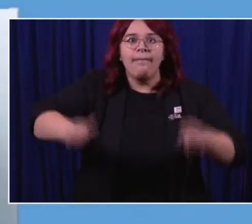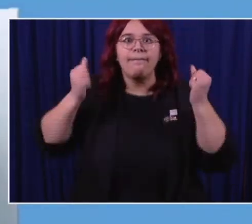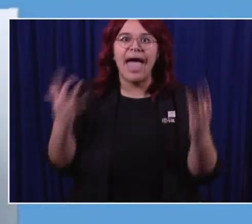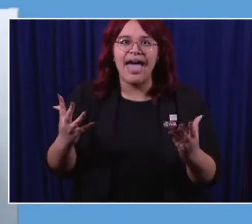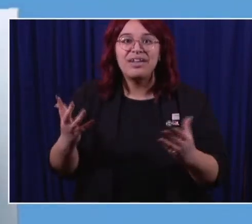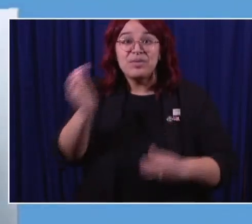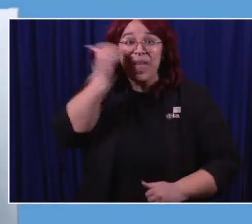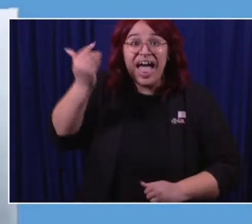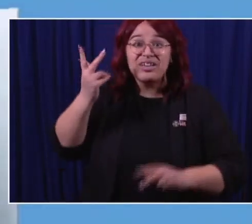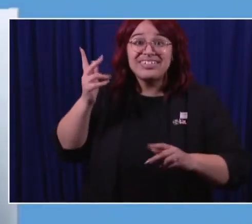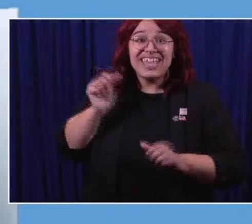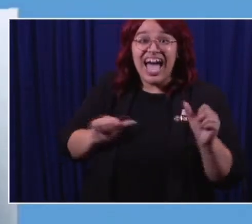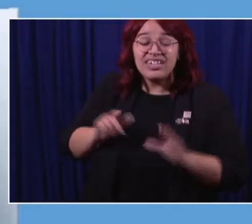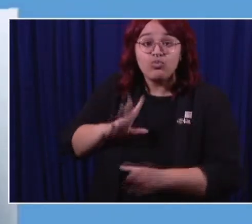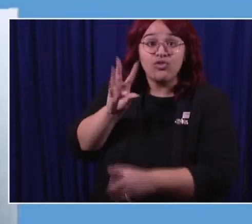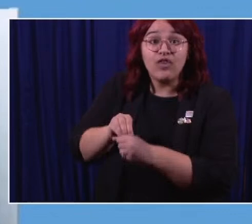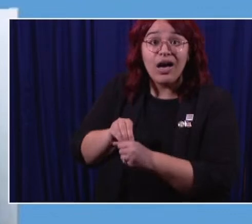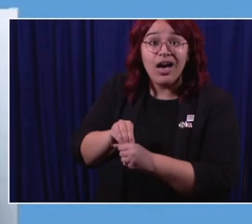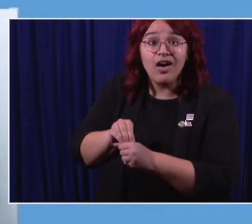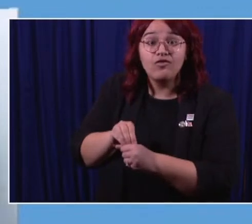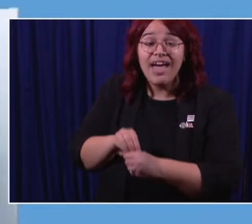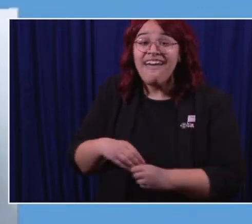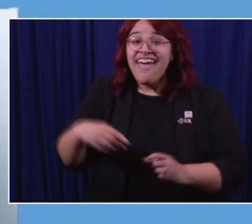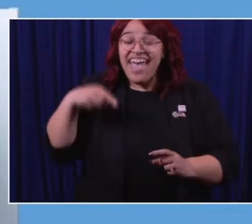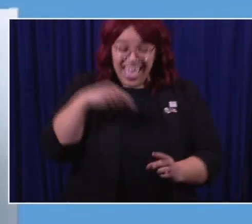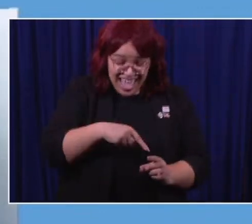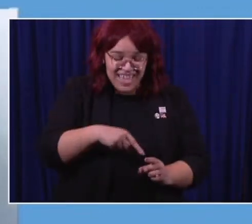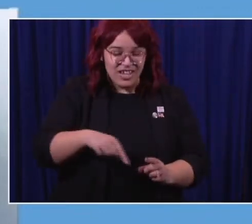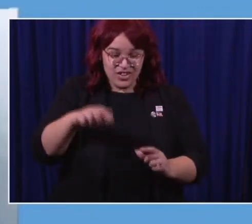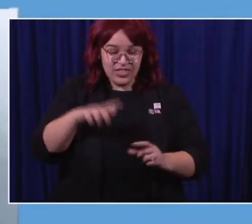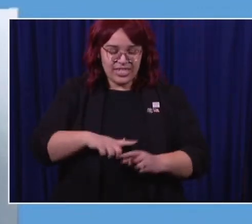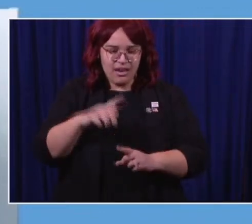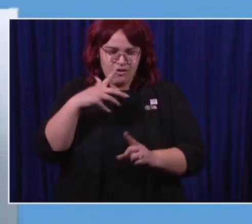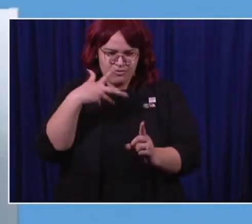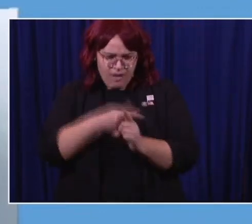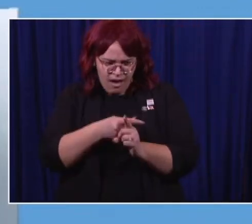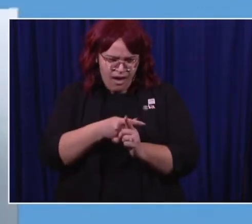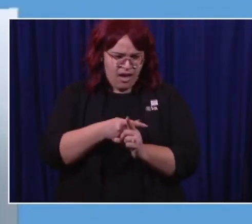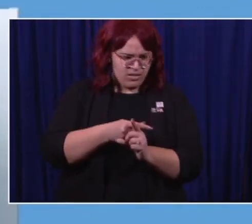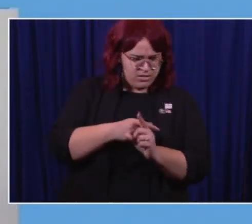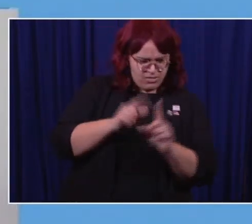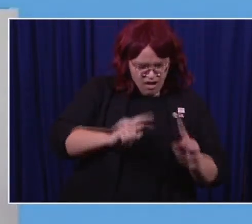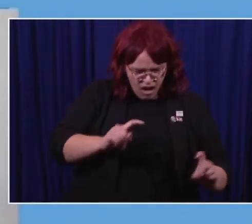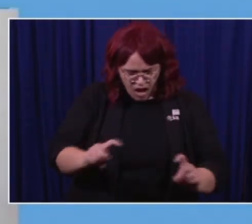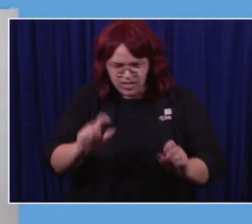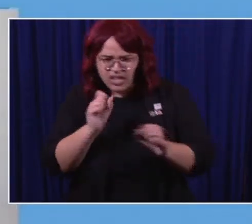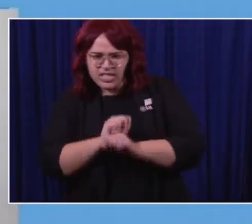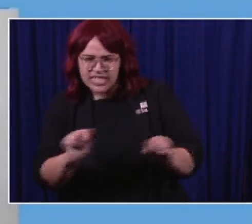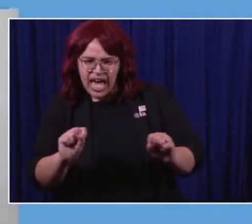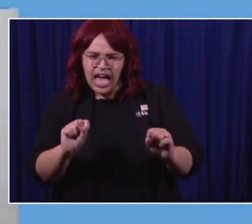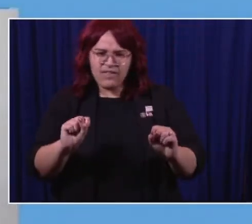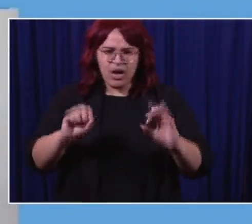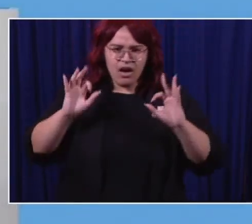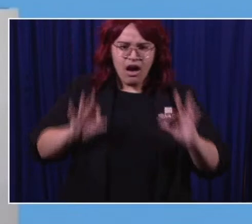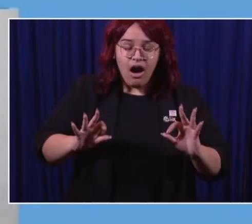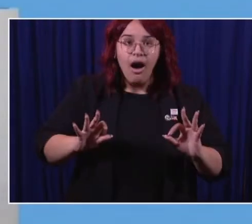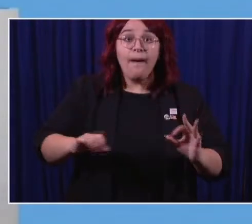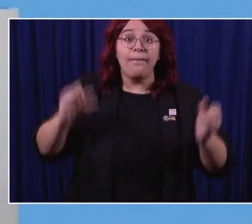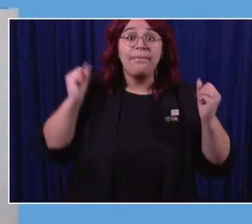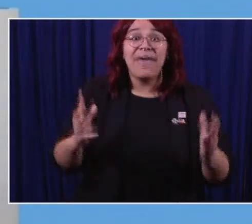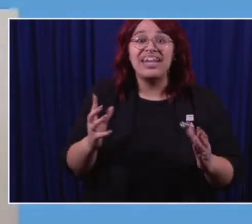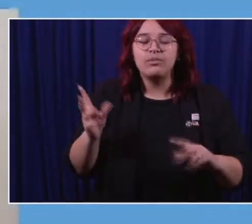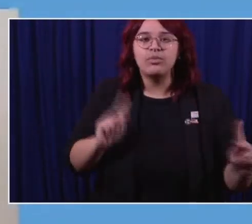color were included in the clinical trials to test the safety and the efficacy of the vaccine? People that look just like you and